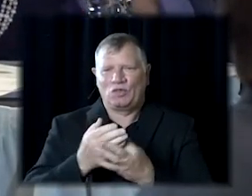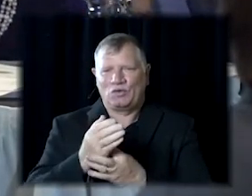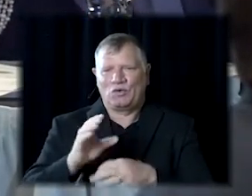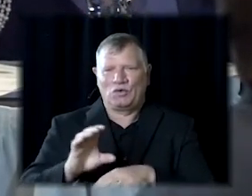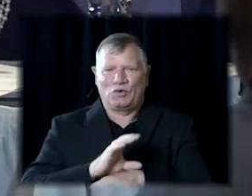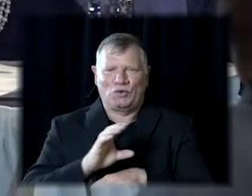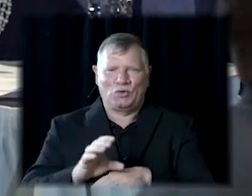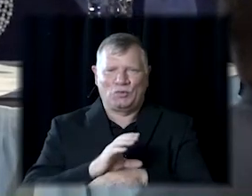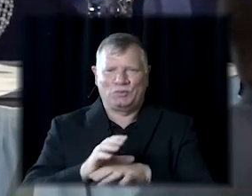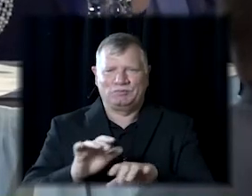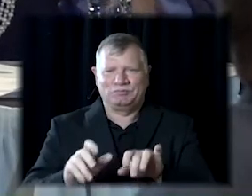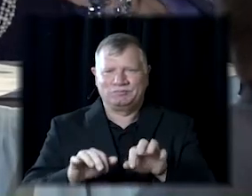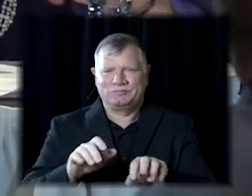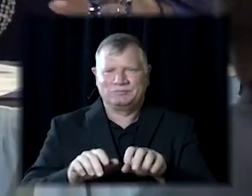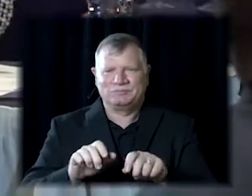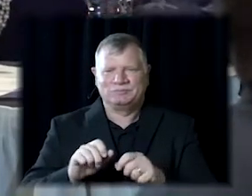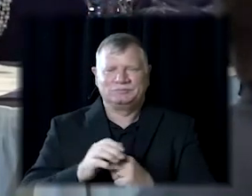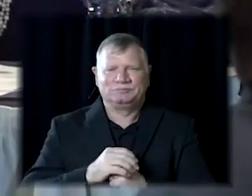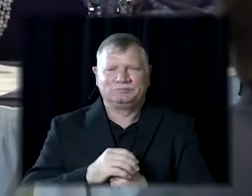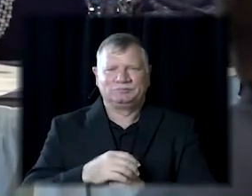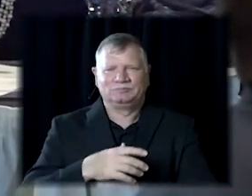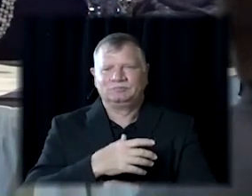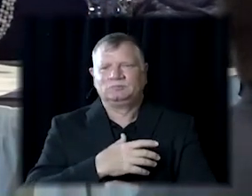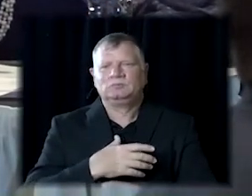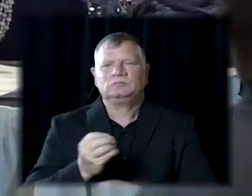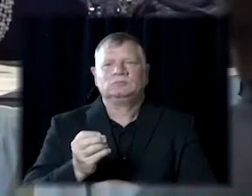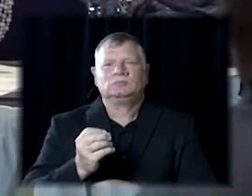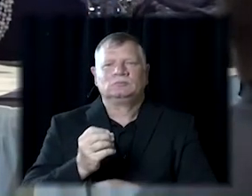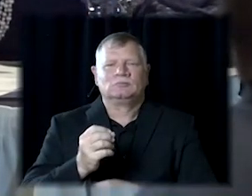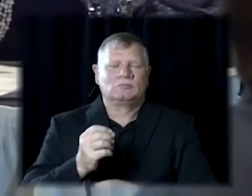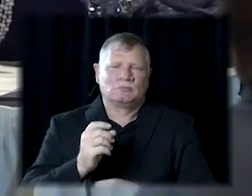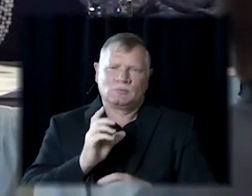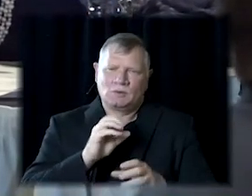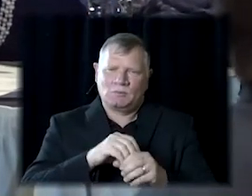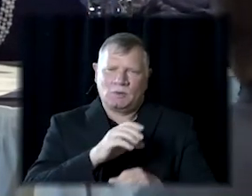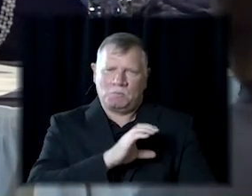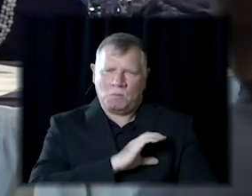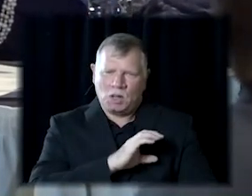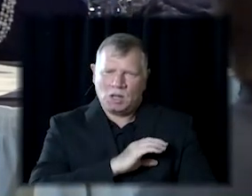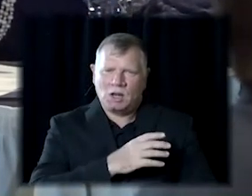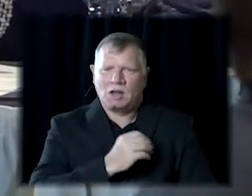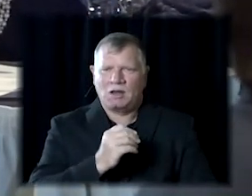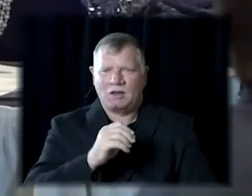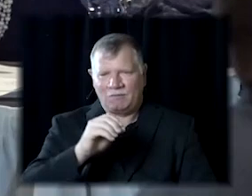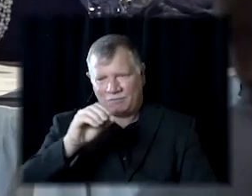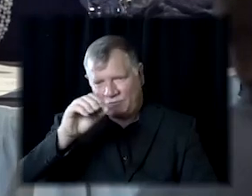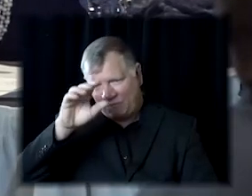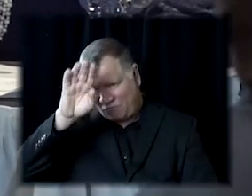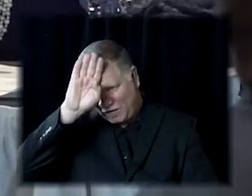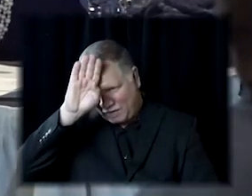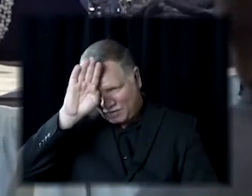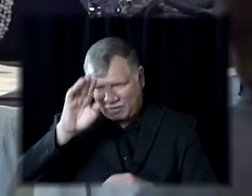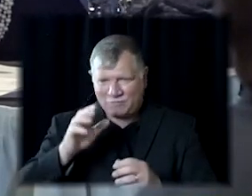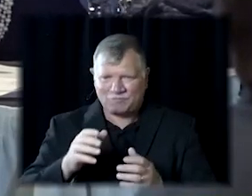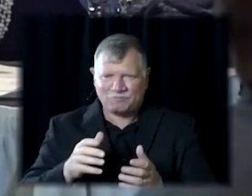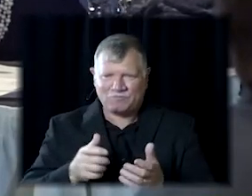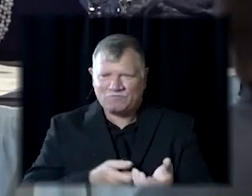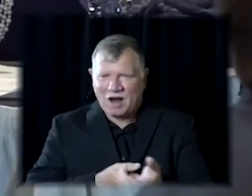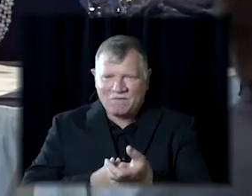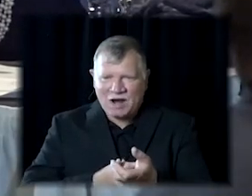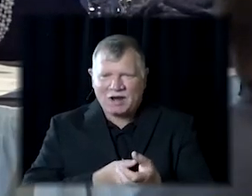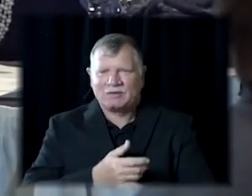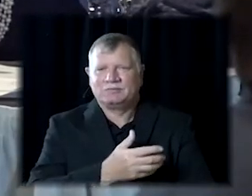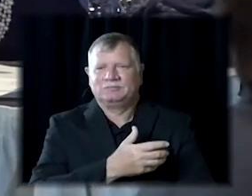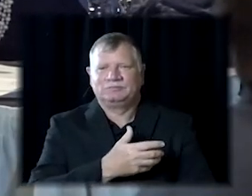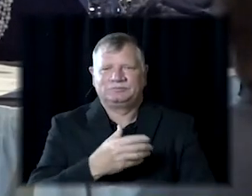To promote public safety in Puerto Rico by investing in the compensation of police officers and firefighters, as well as safety equipment and vehicles for the